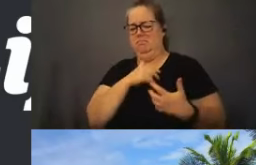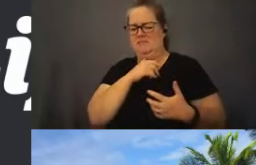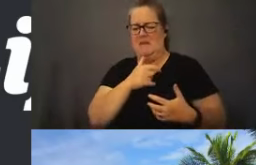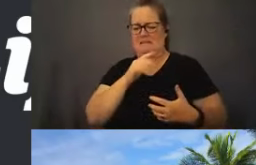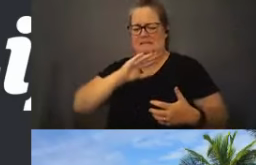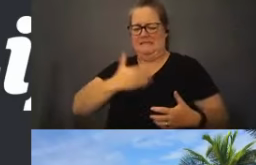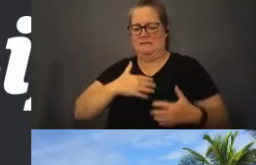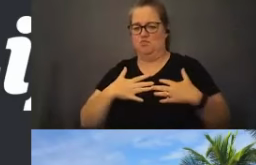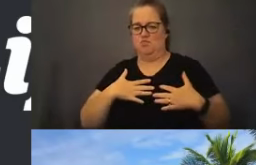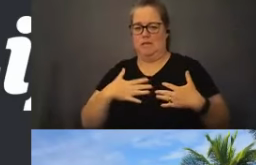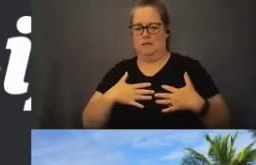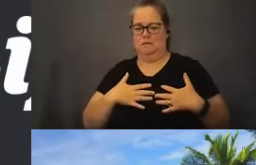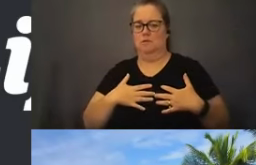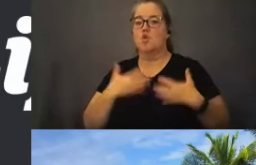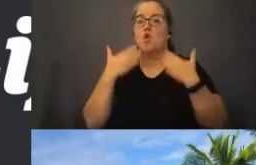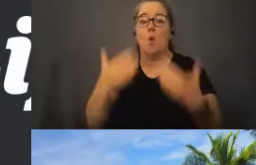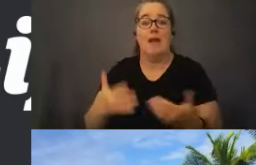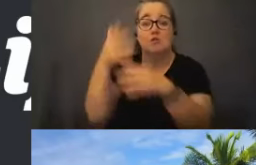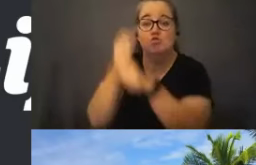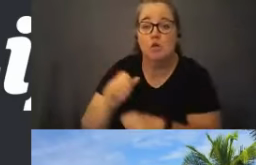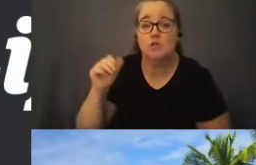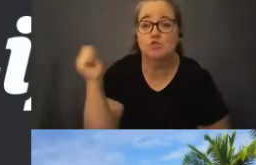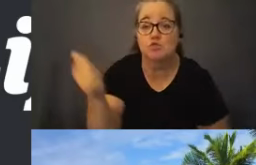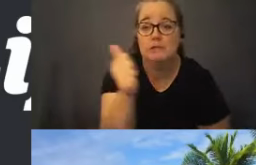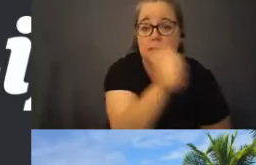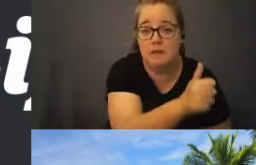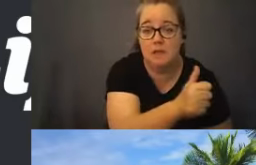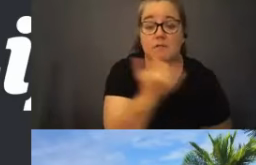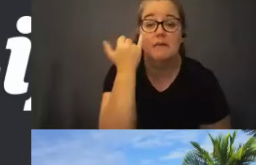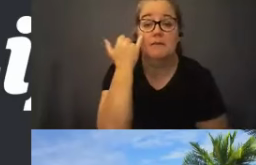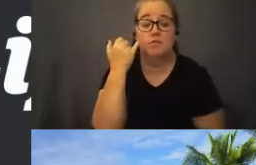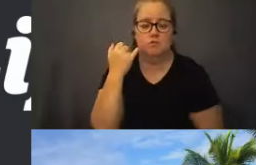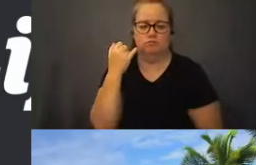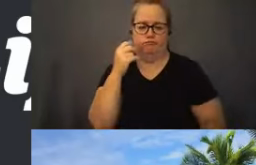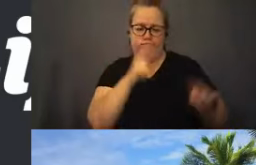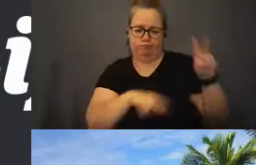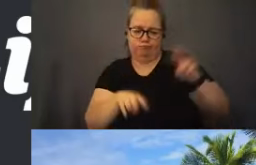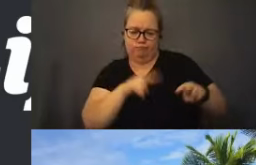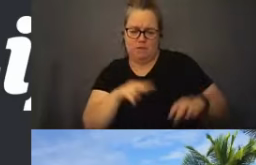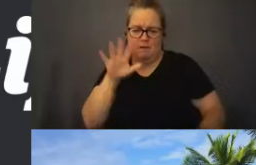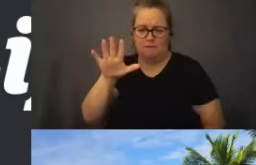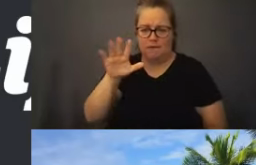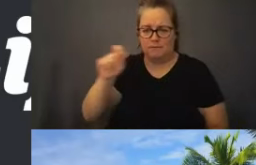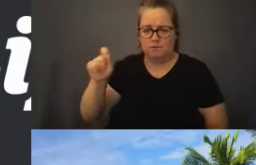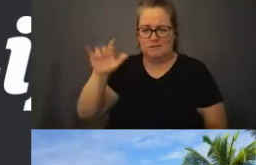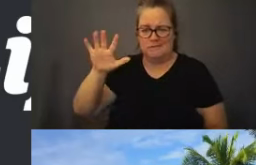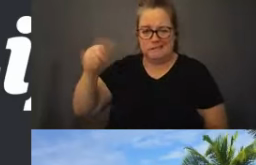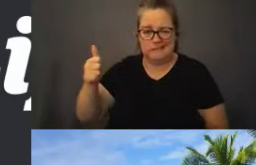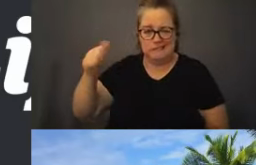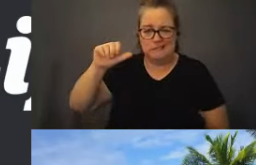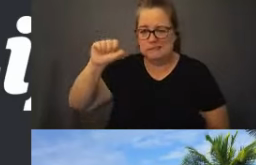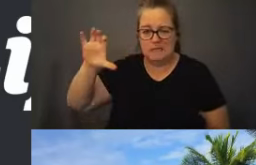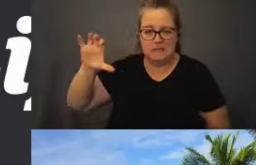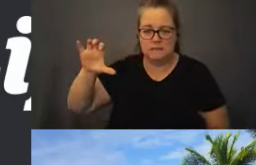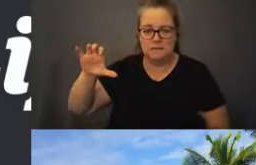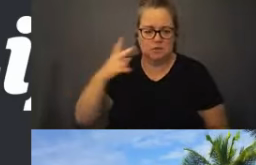trust yourself. If you have looked for 5 to 10 seconds and you don't see anything, they're not